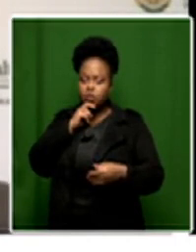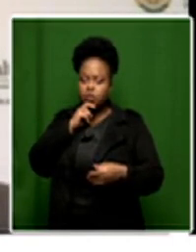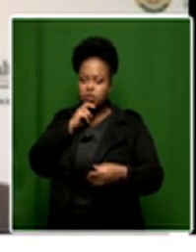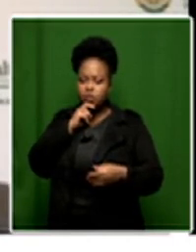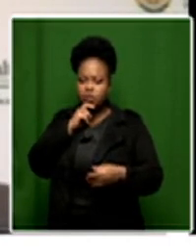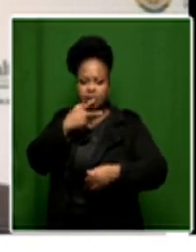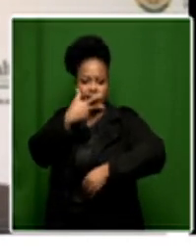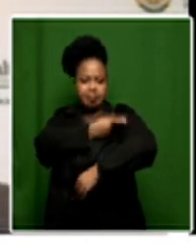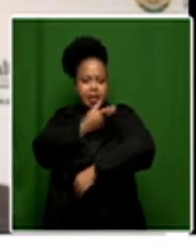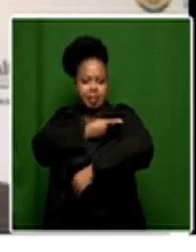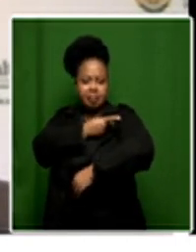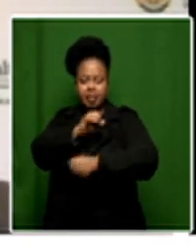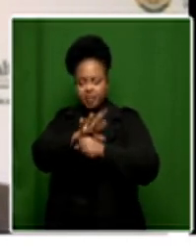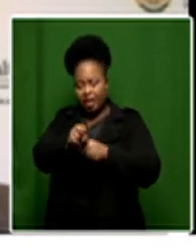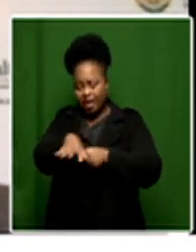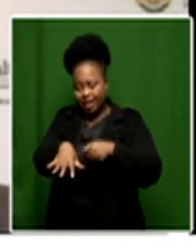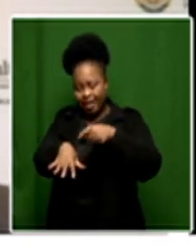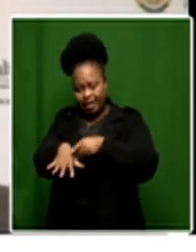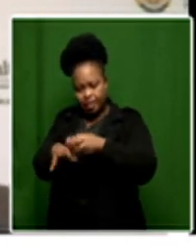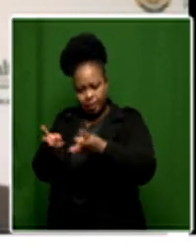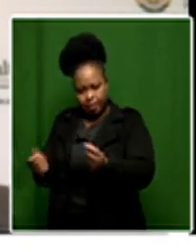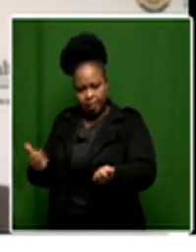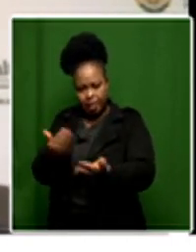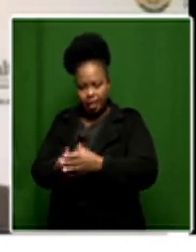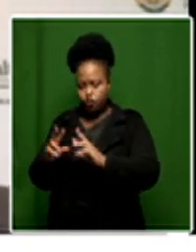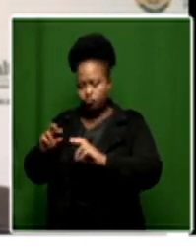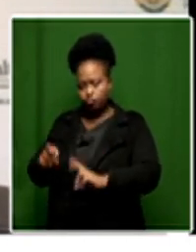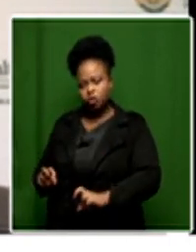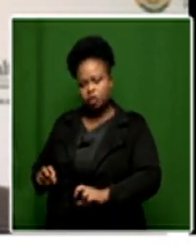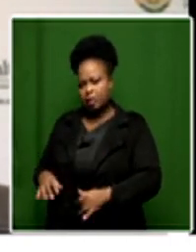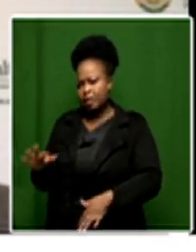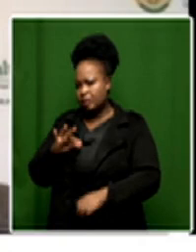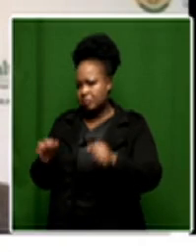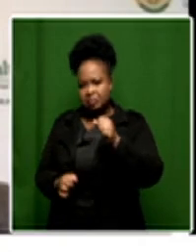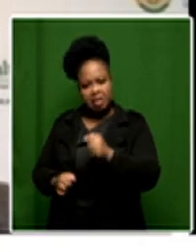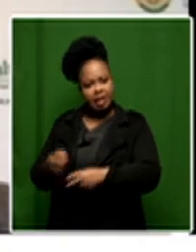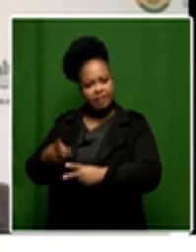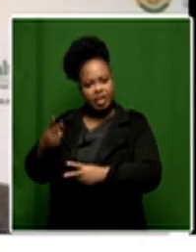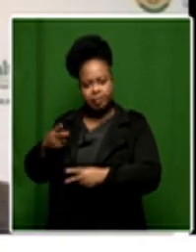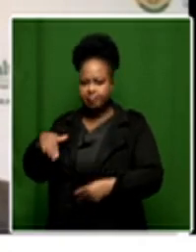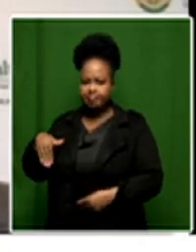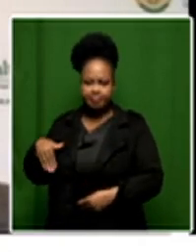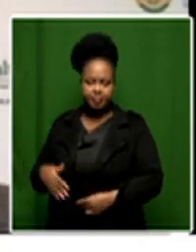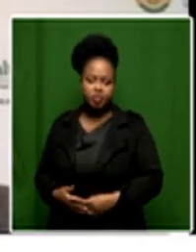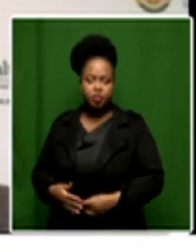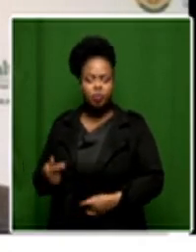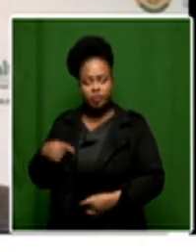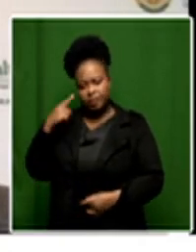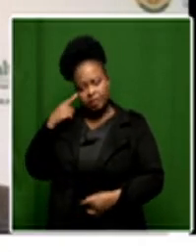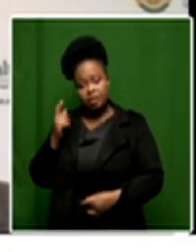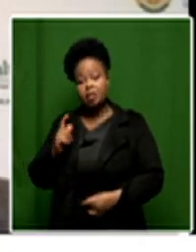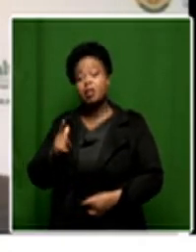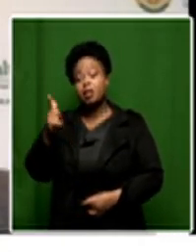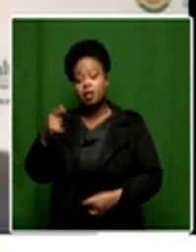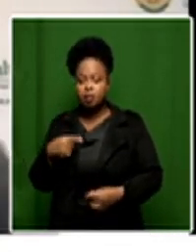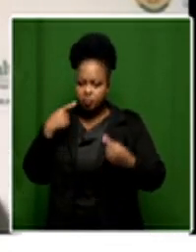virus, this particular variant. That work has not been concluded, so at some point we'll be able to